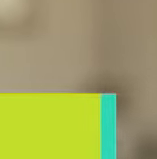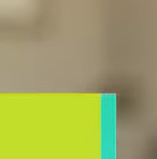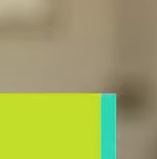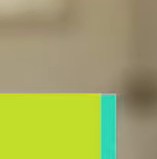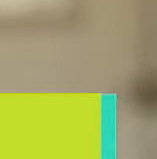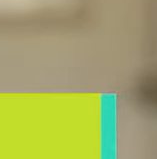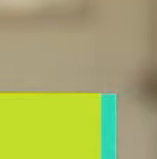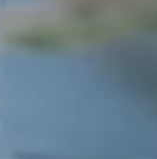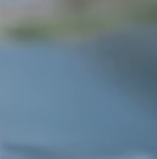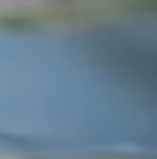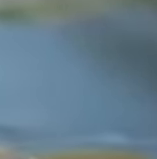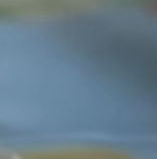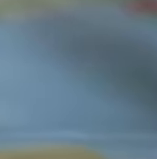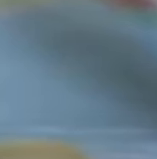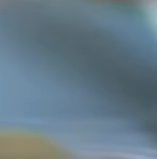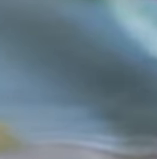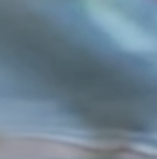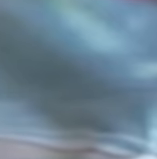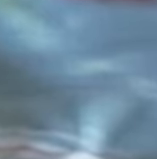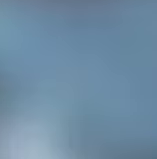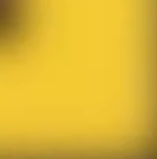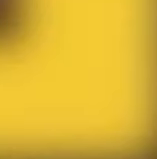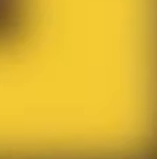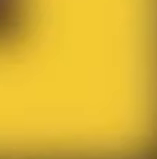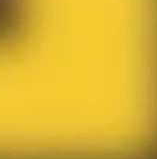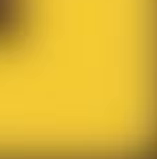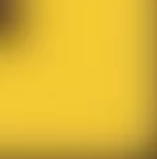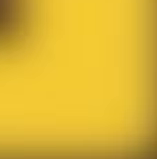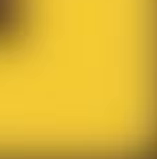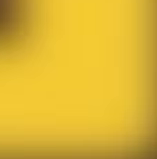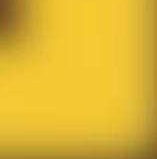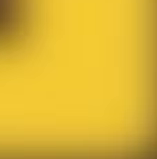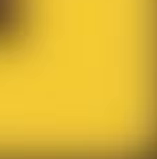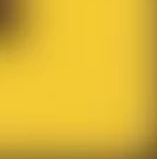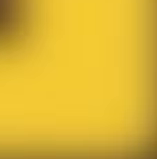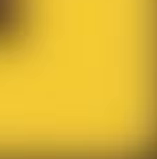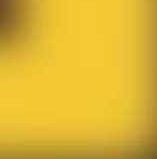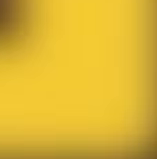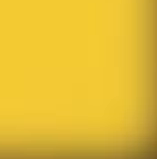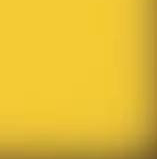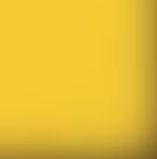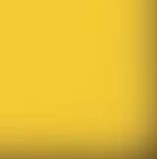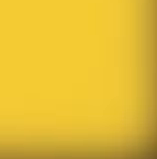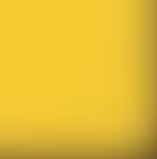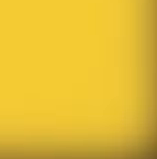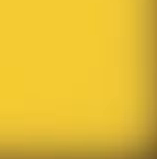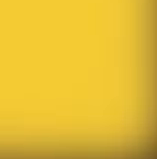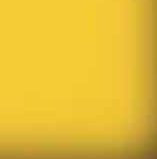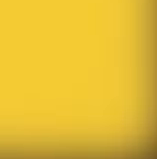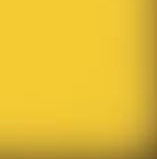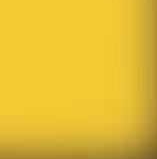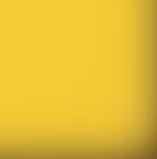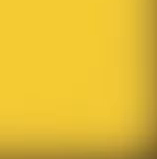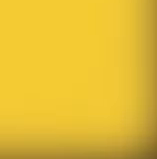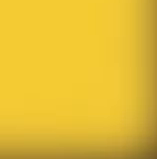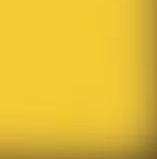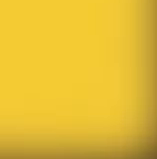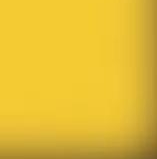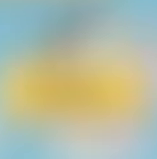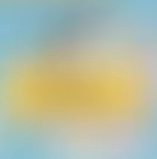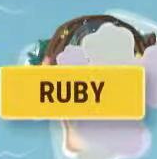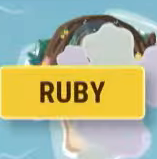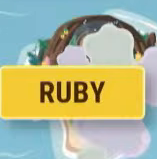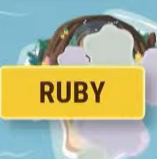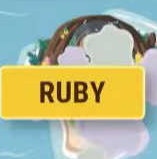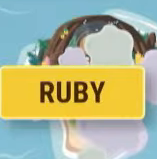this is really cool. The game deals with a difficult topic amongst teenagers, sex education, without the stigma or the